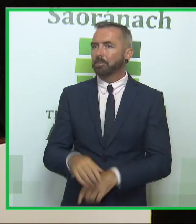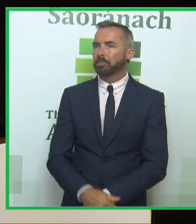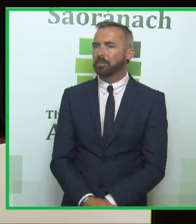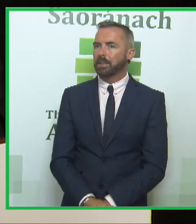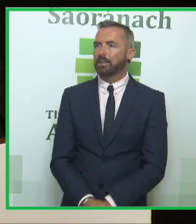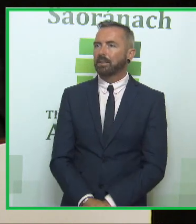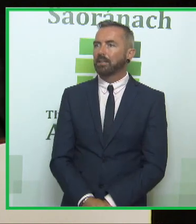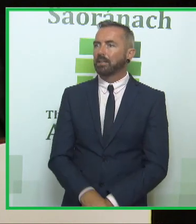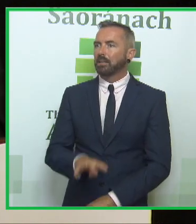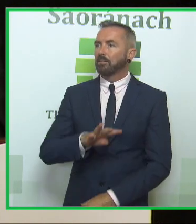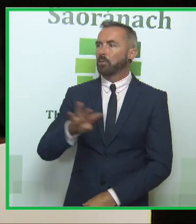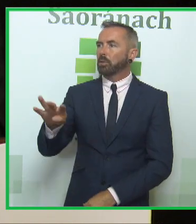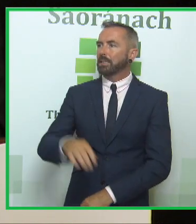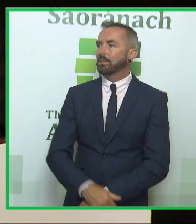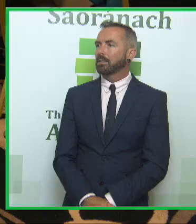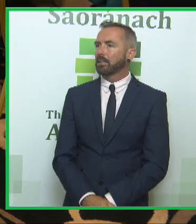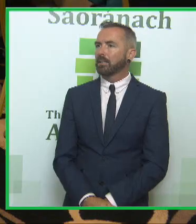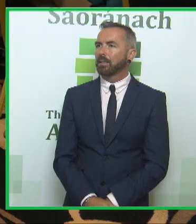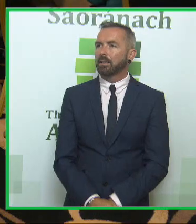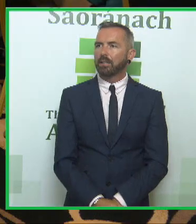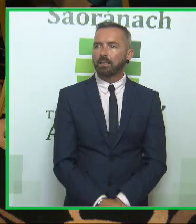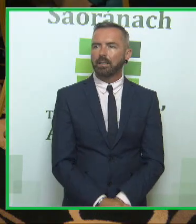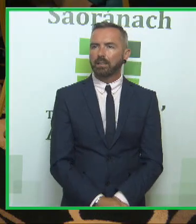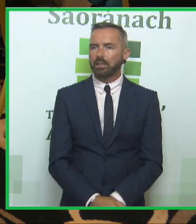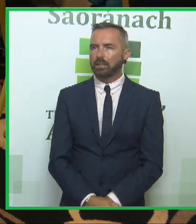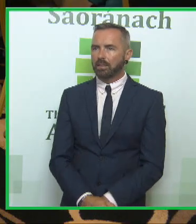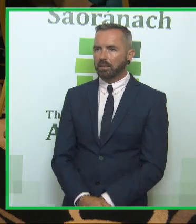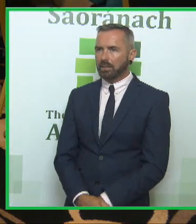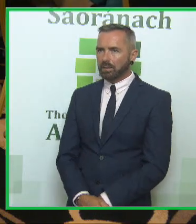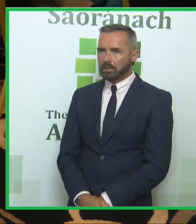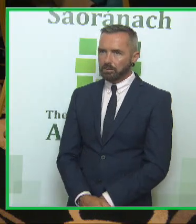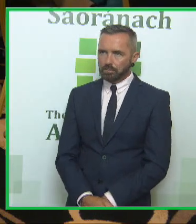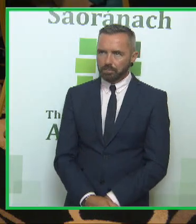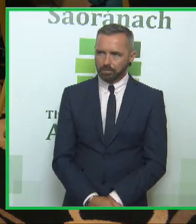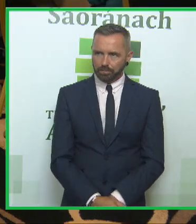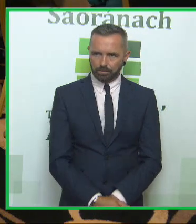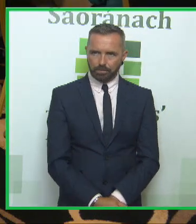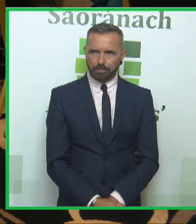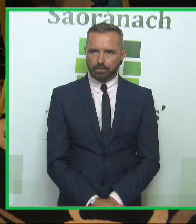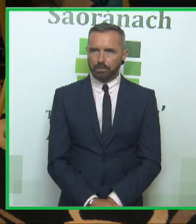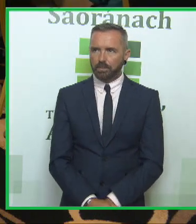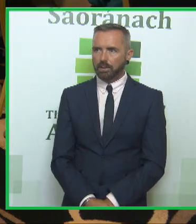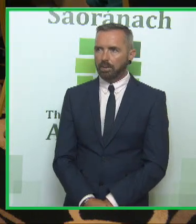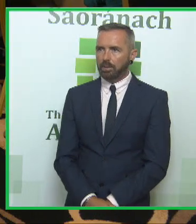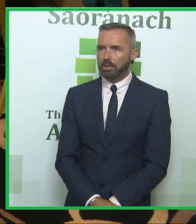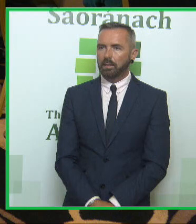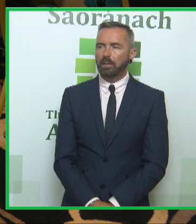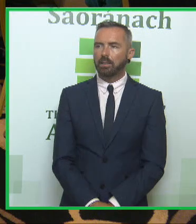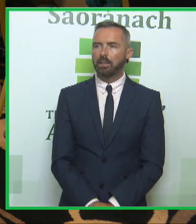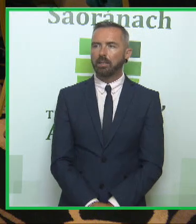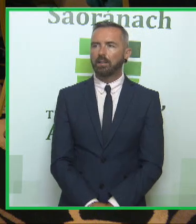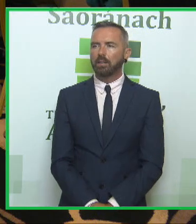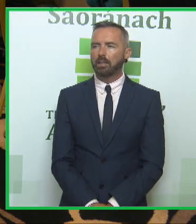At table 14, are we to the last table, but not least? Thank you. We have proposed a model of